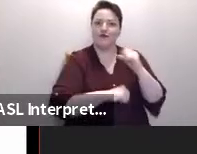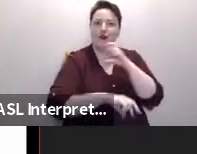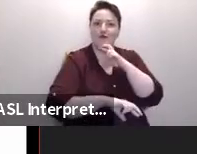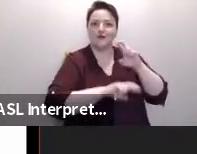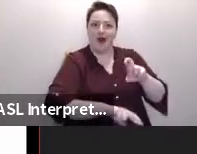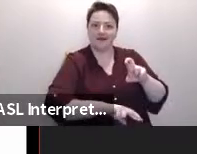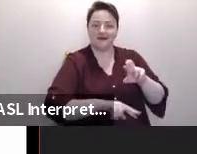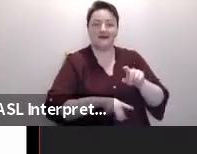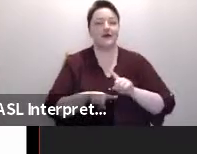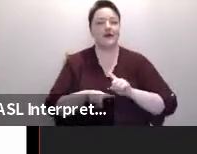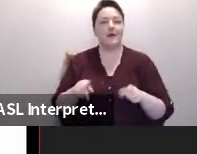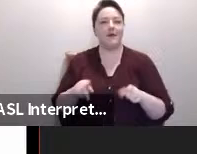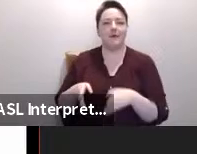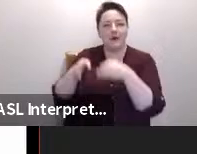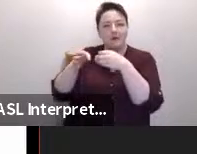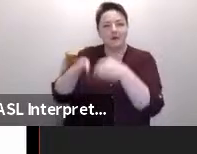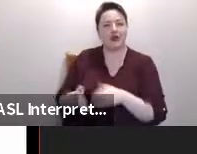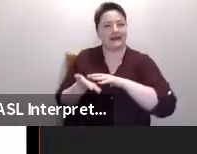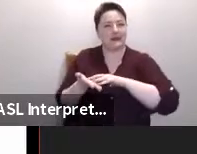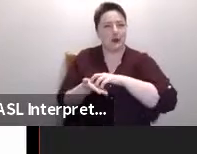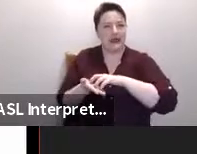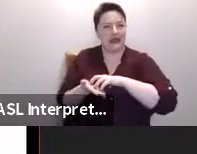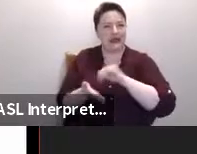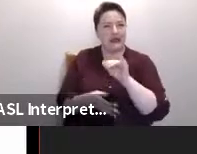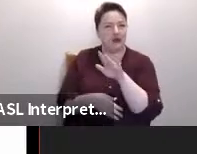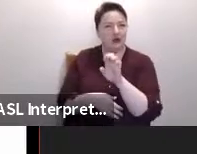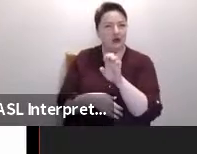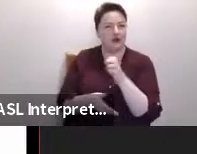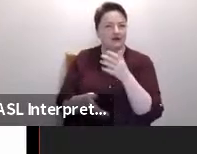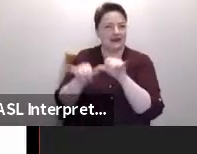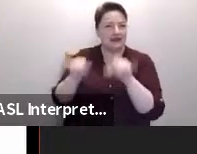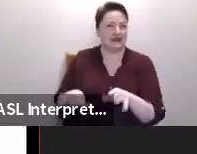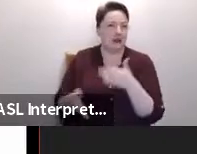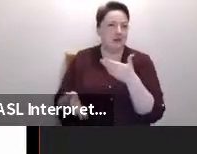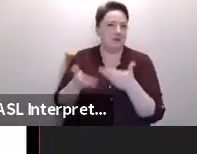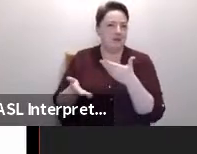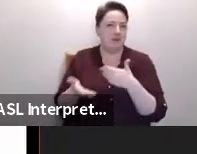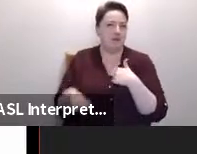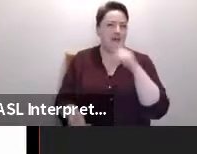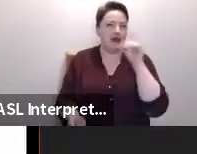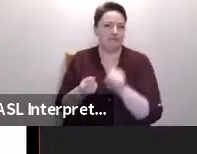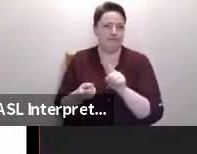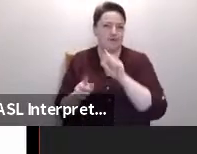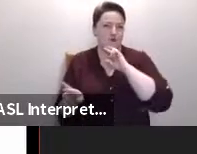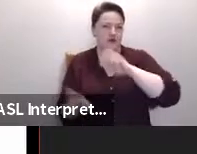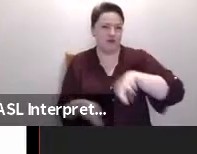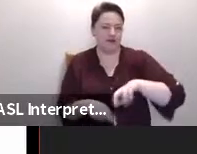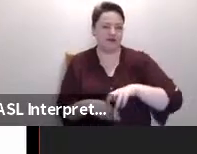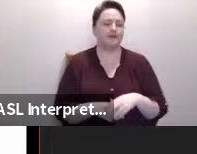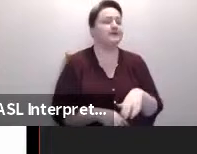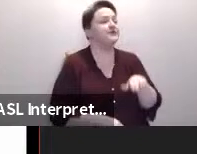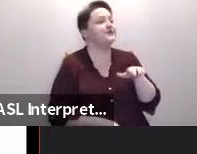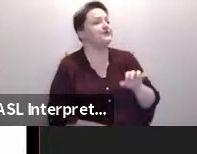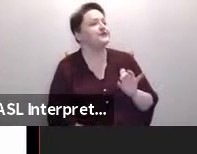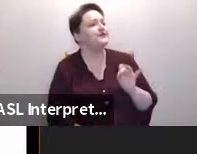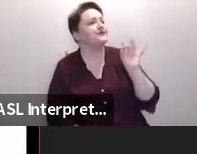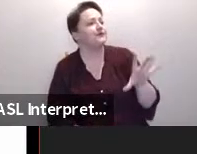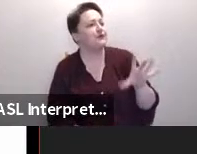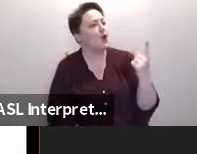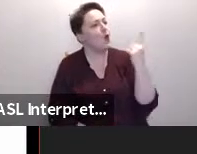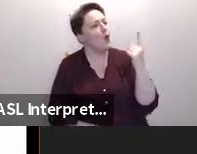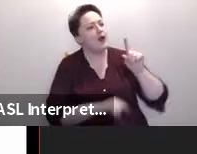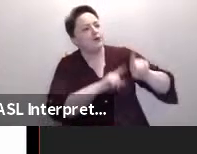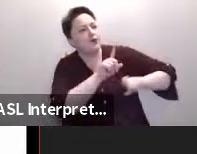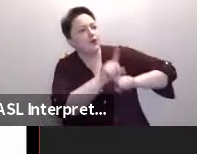the virus. Dr. DeBay, Yes. one of our panel members has a question from some of the things you were